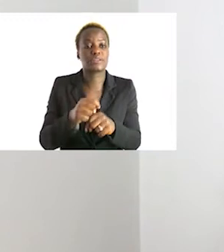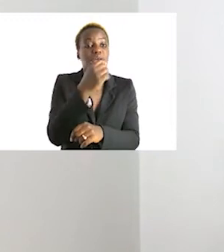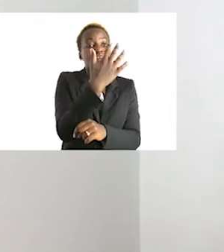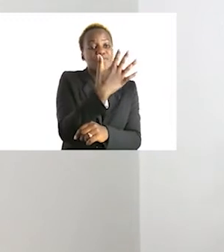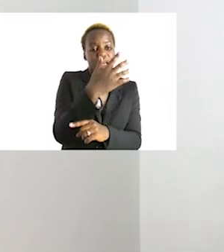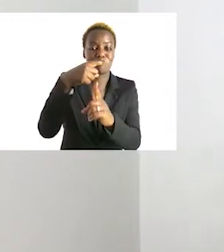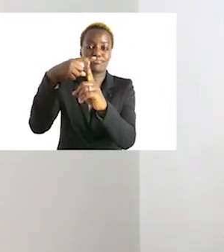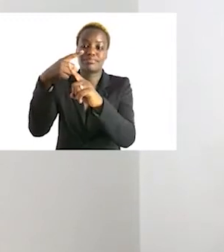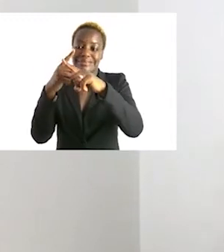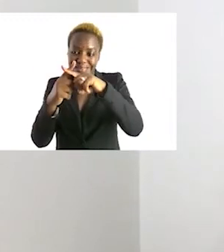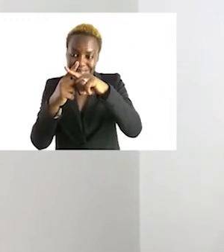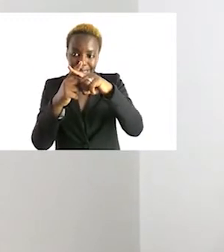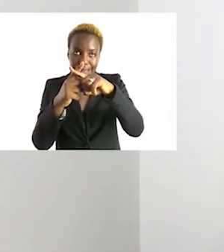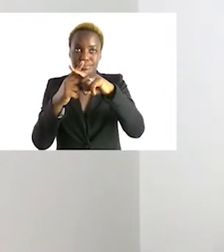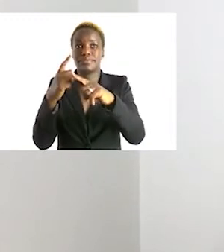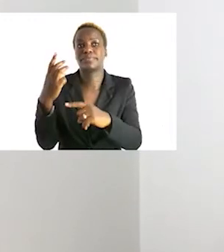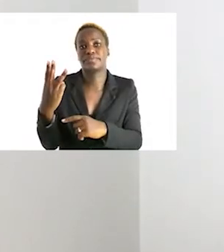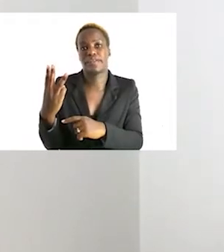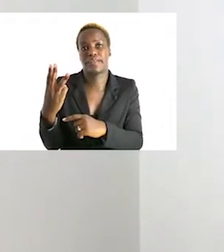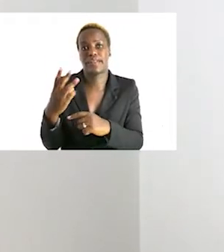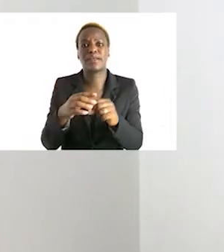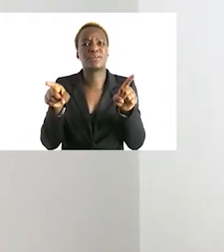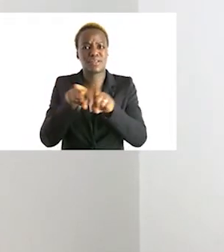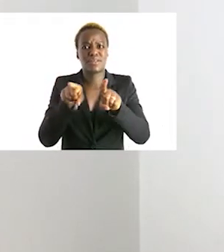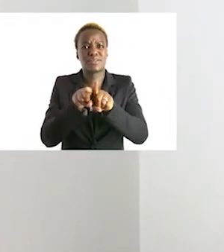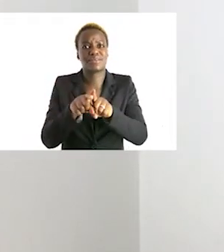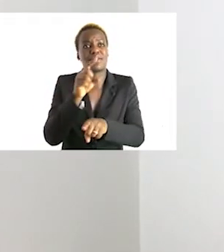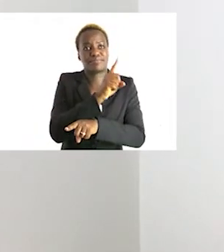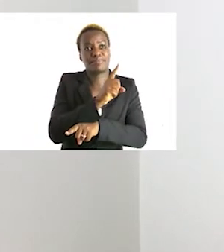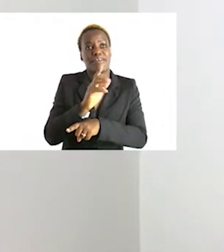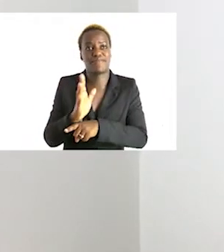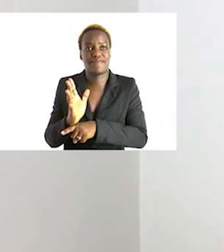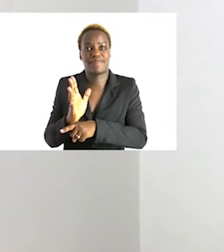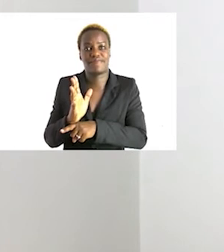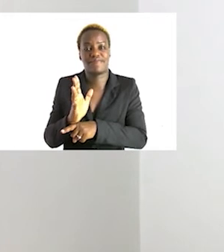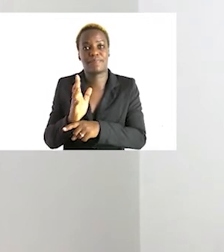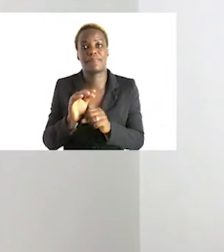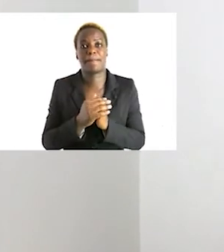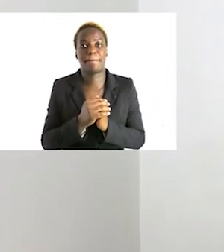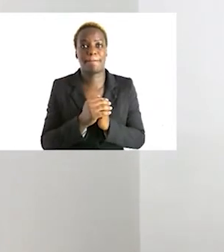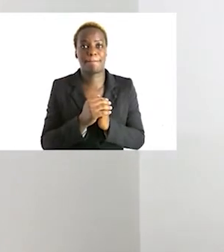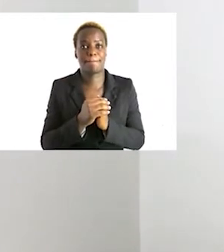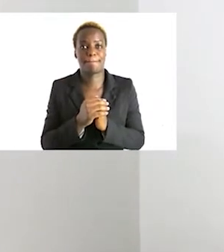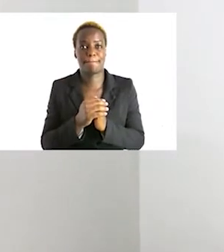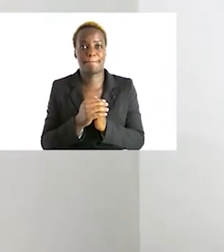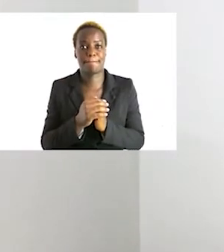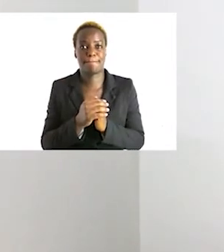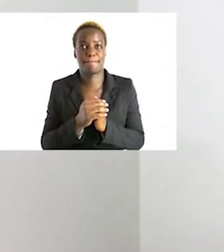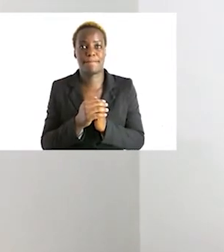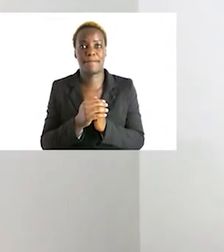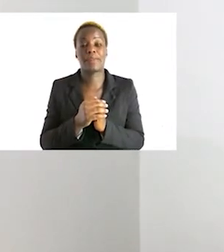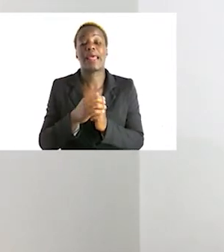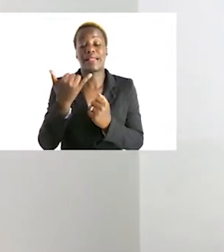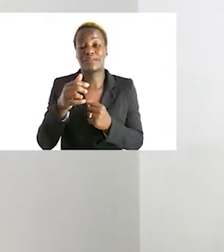5 groups of 3 will still give us the total of 15. Now there's also